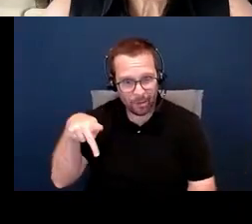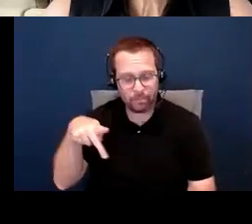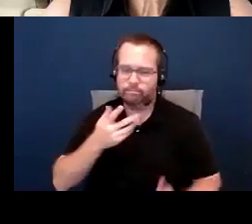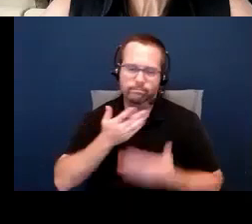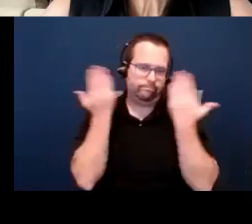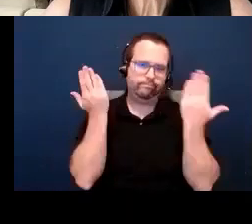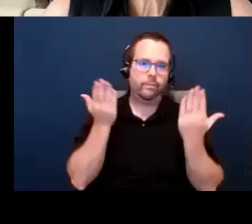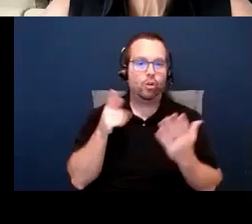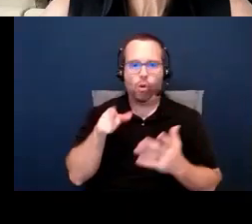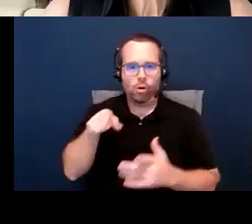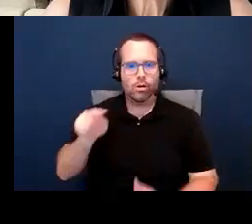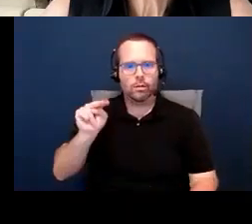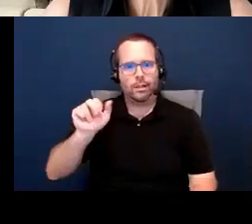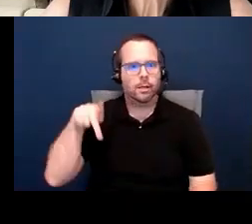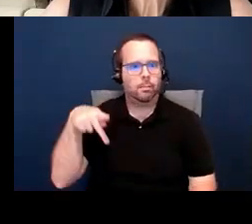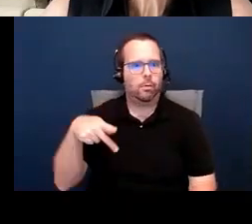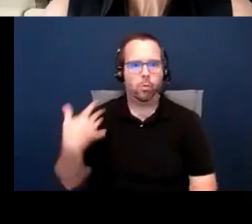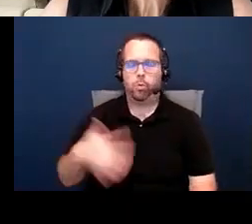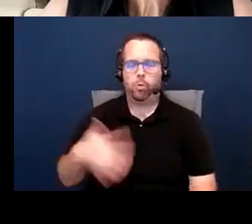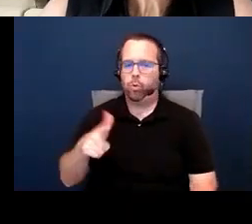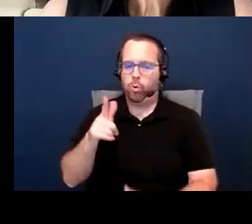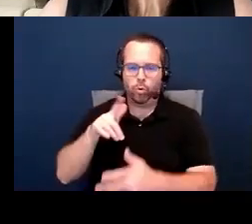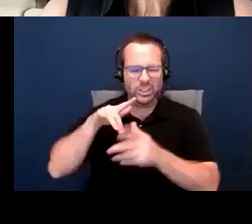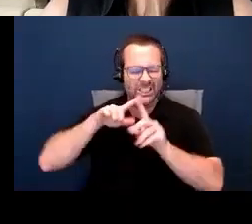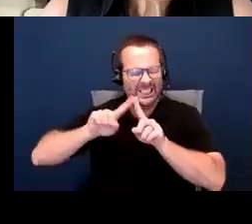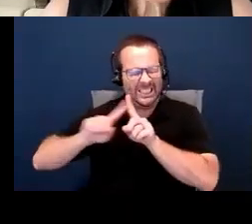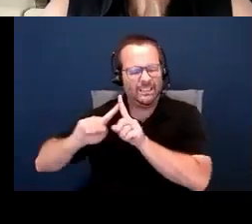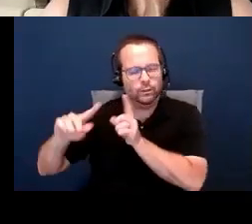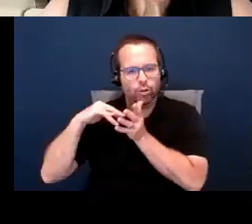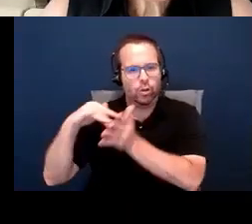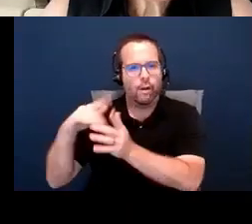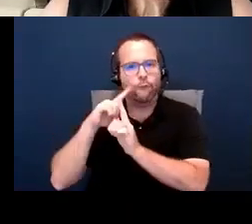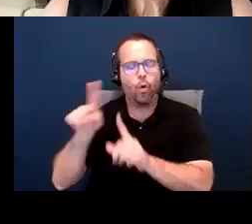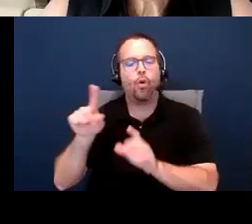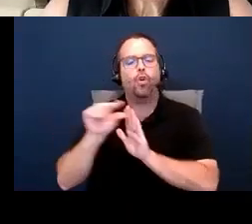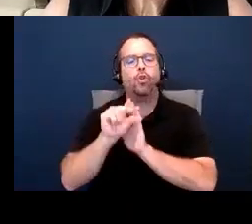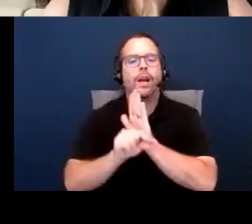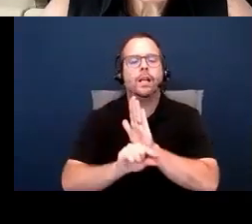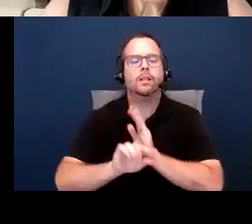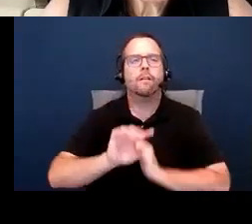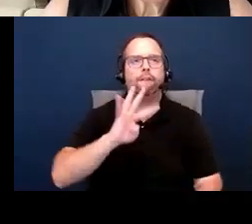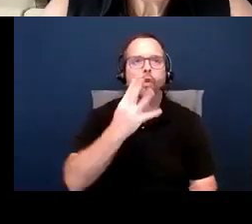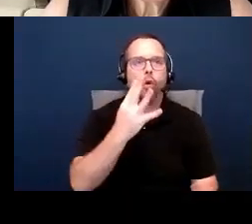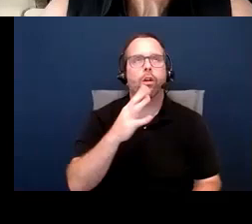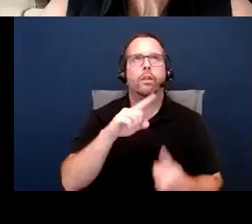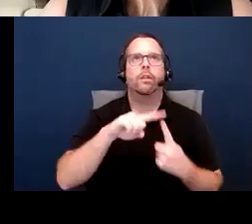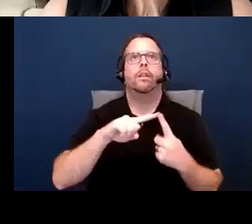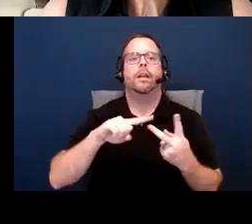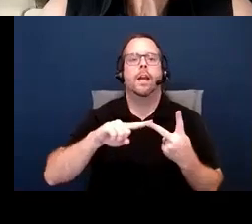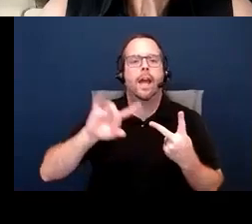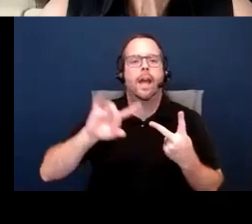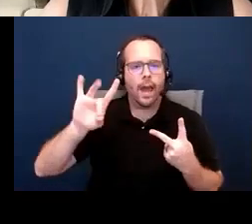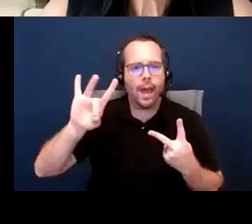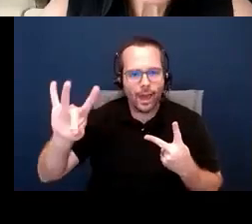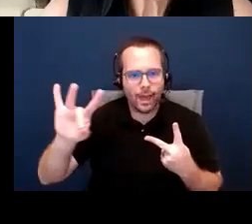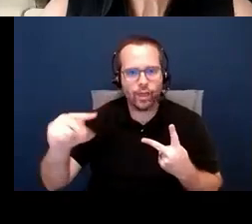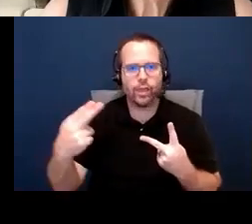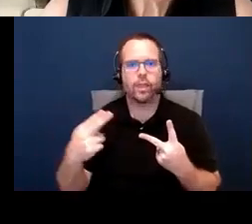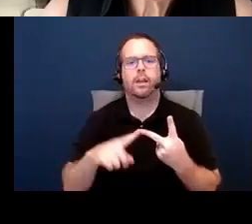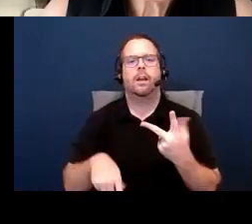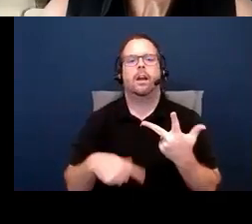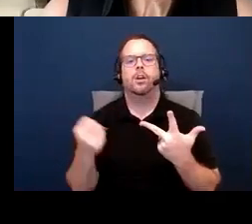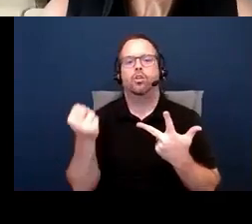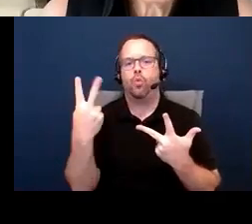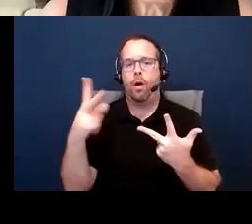we have for grades 4th, 8th, and 12th. And then comes the